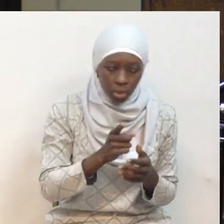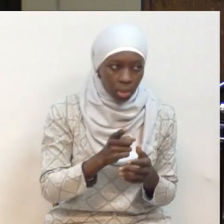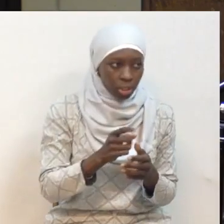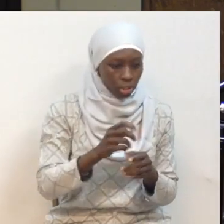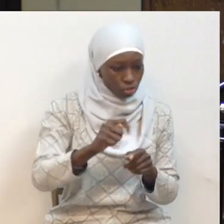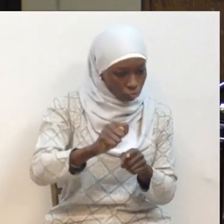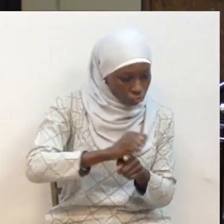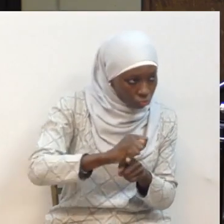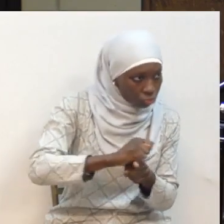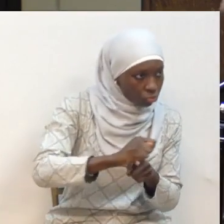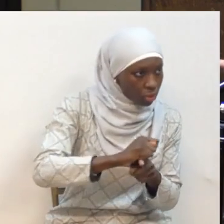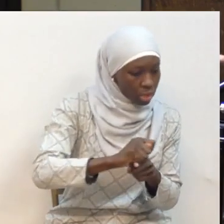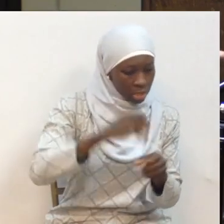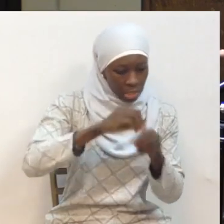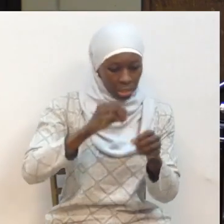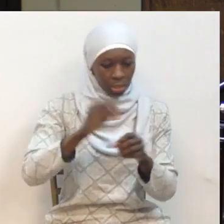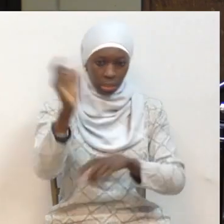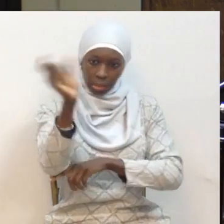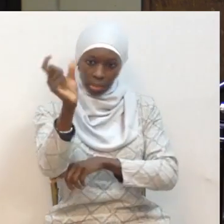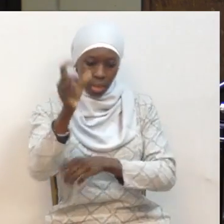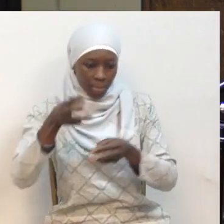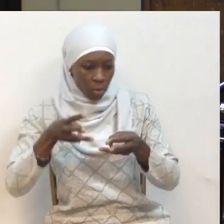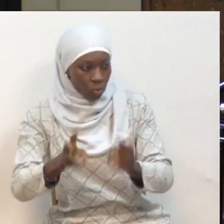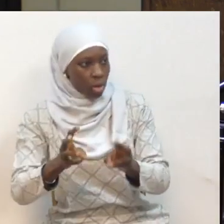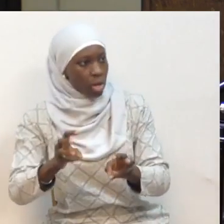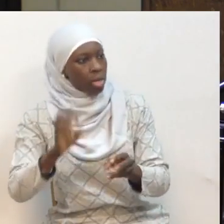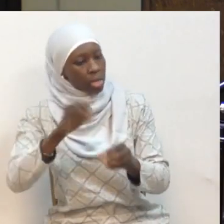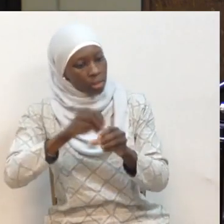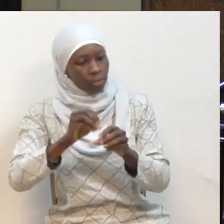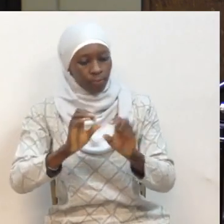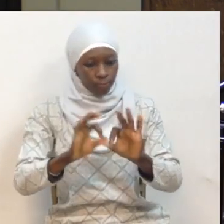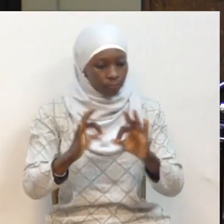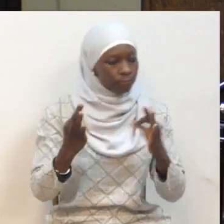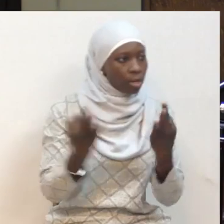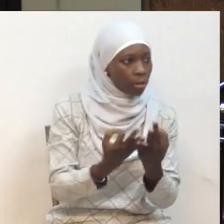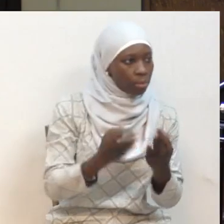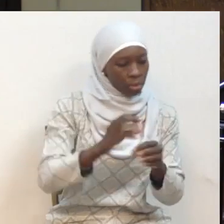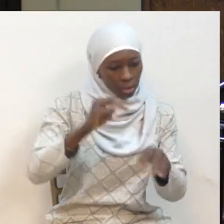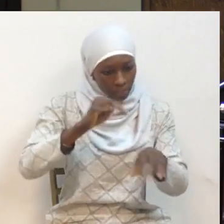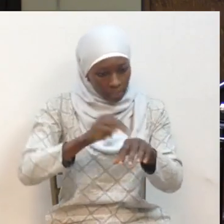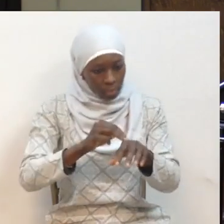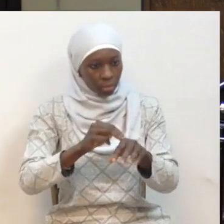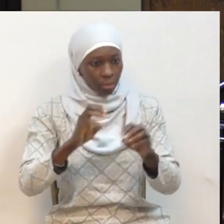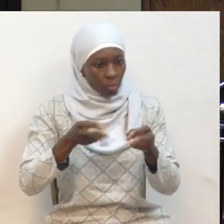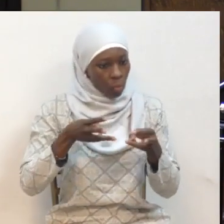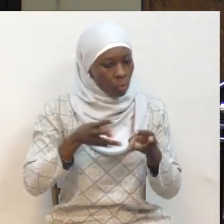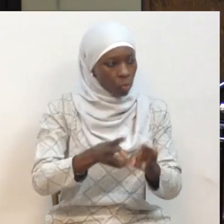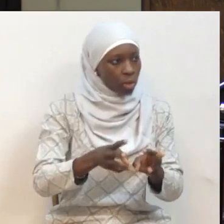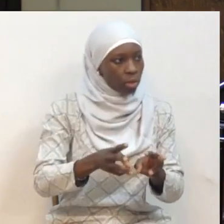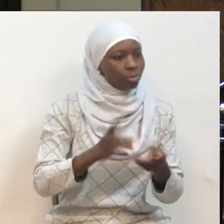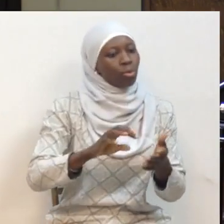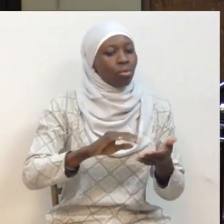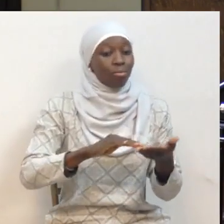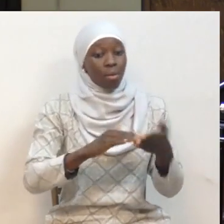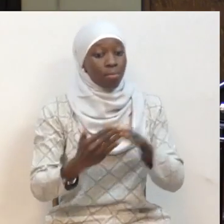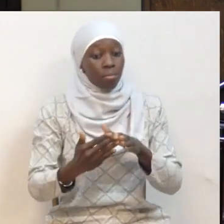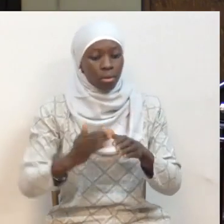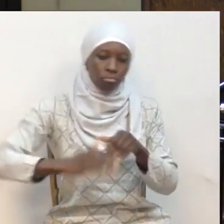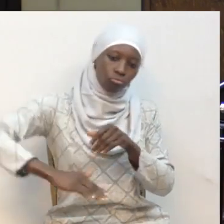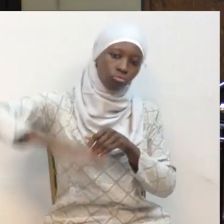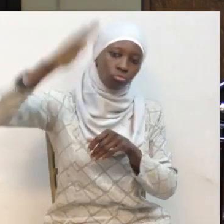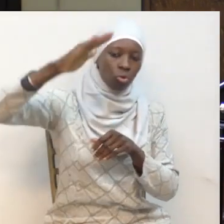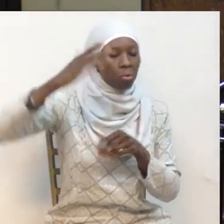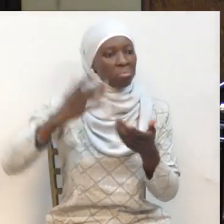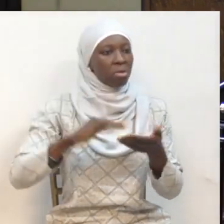in a Muslim context, in a family. We grow up to be stubborn, selfish, and